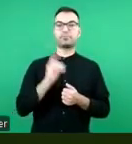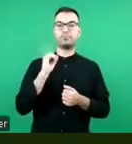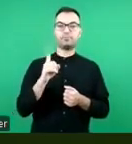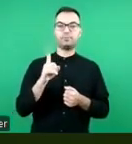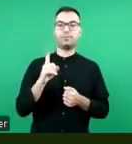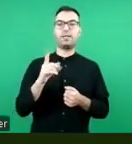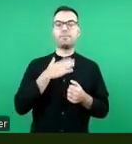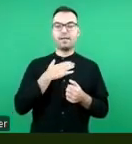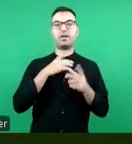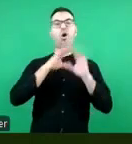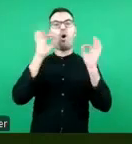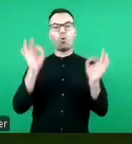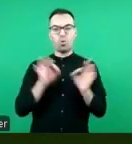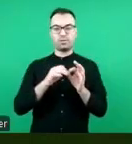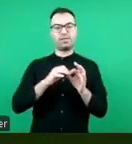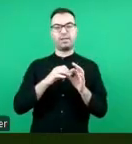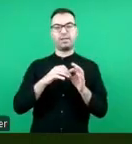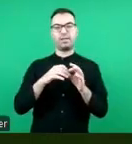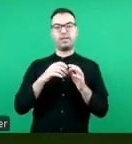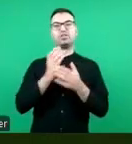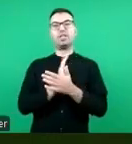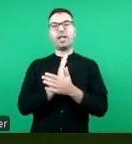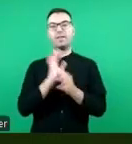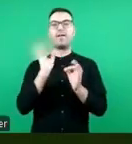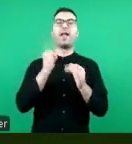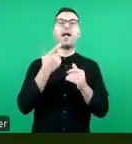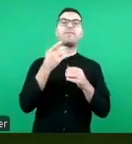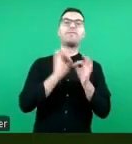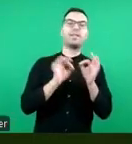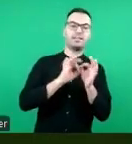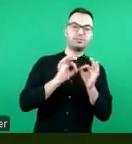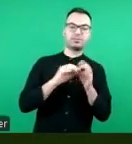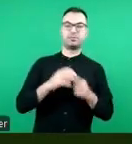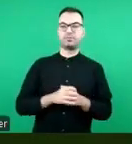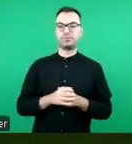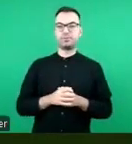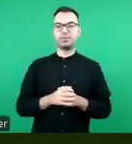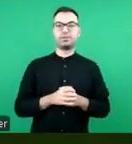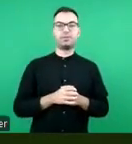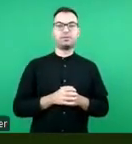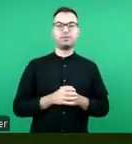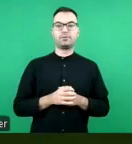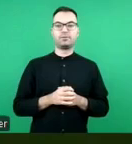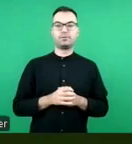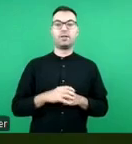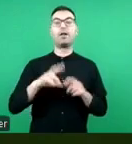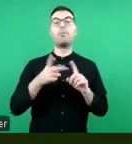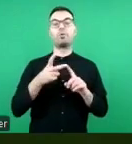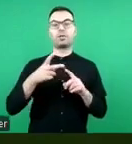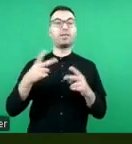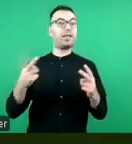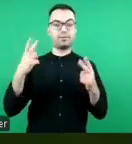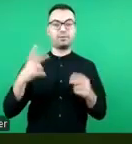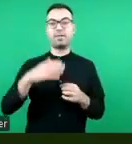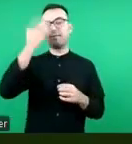rule of thumb how to deal with a disturbance event. And especially important, you don't know how your forest